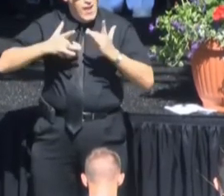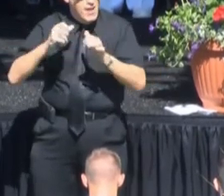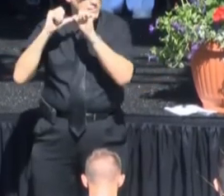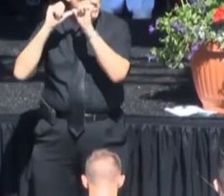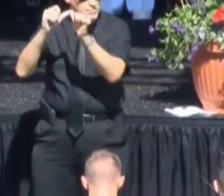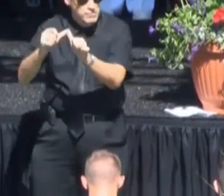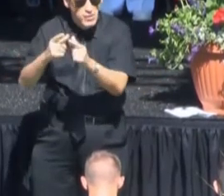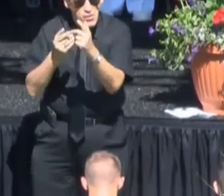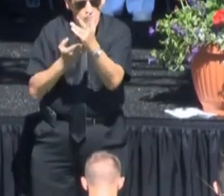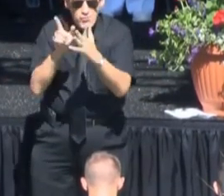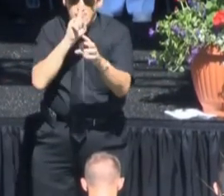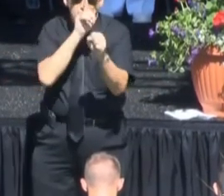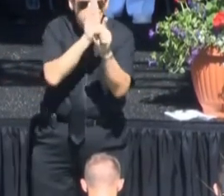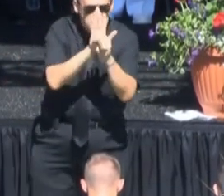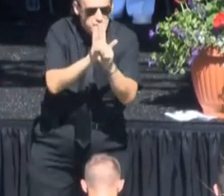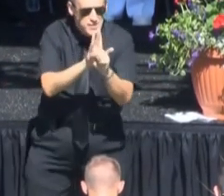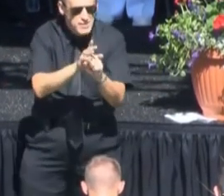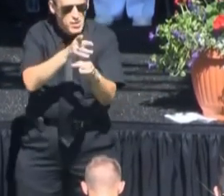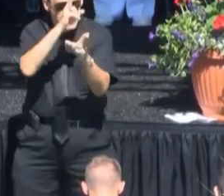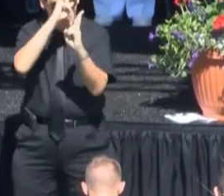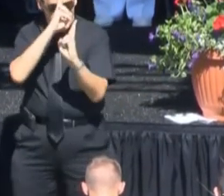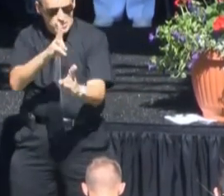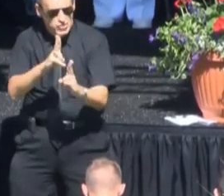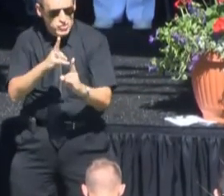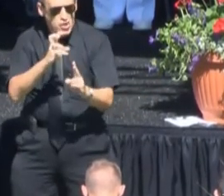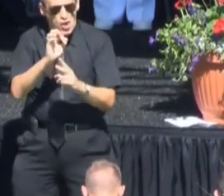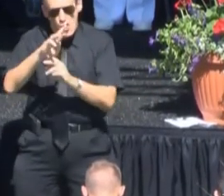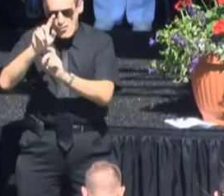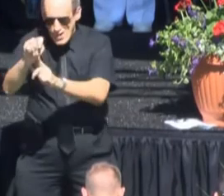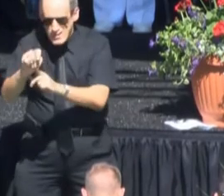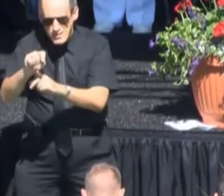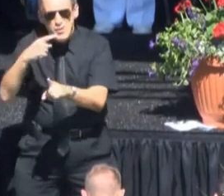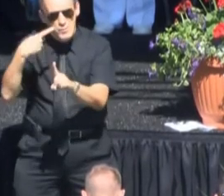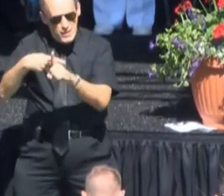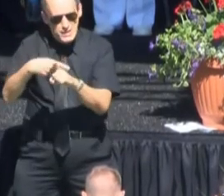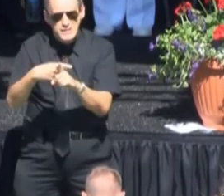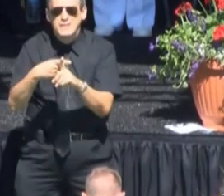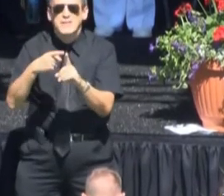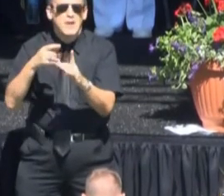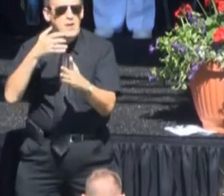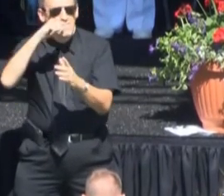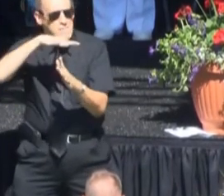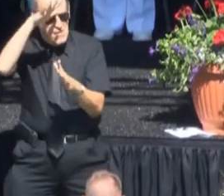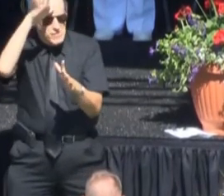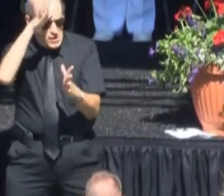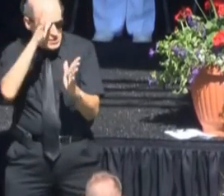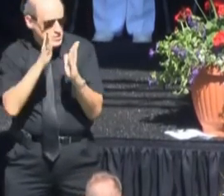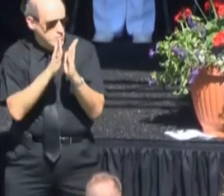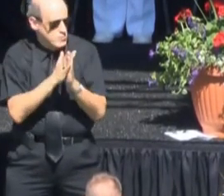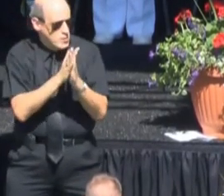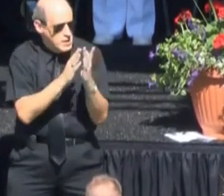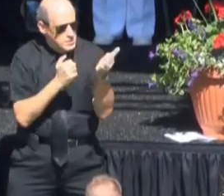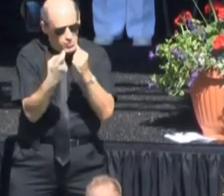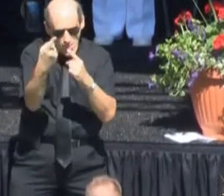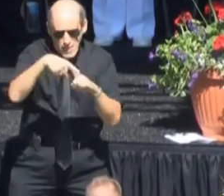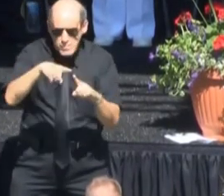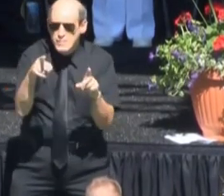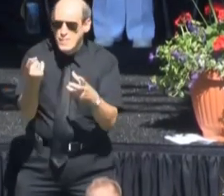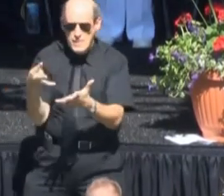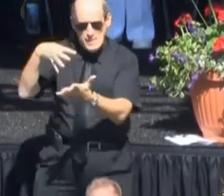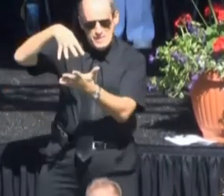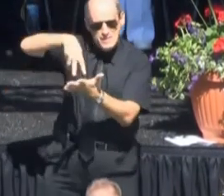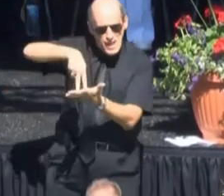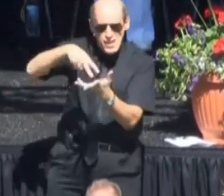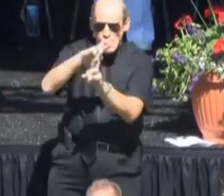Through commitment, determination, raw grit, and I'm sure a great deal of prayer from their parents, they stand before you having accomplished all